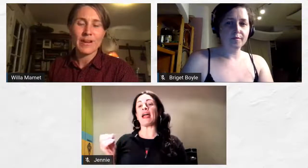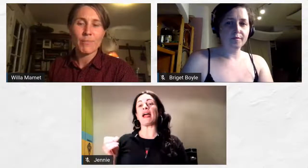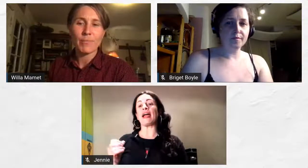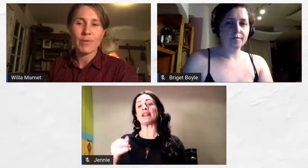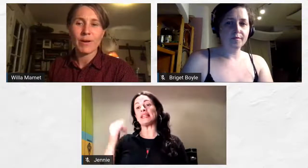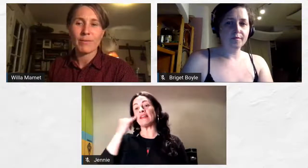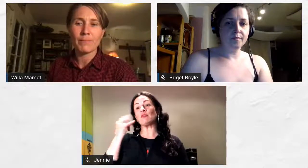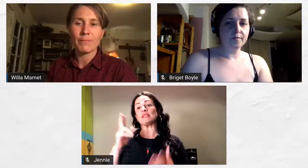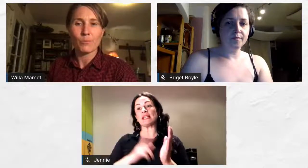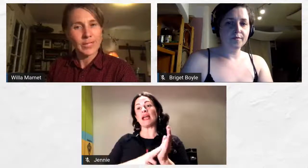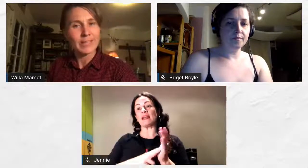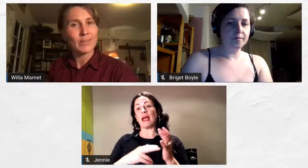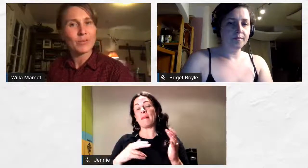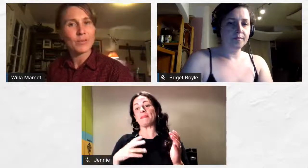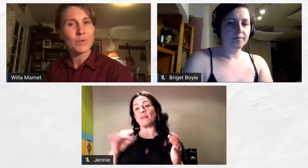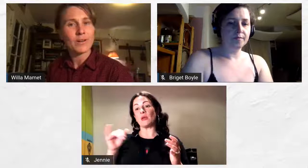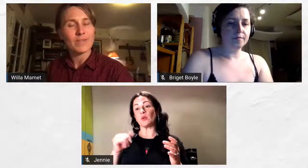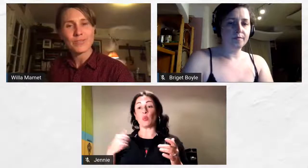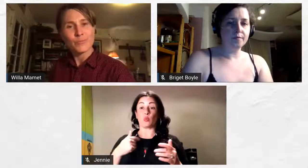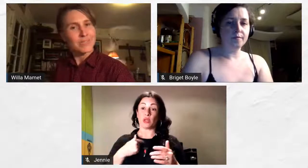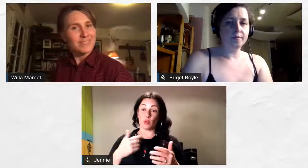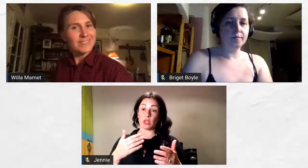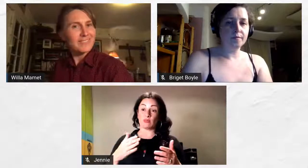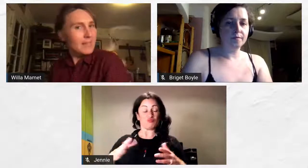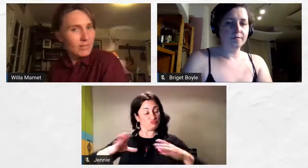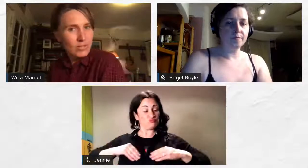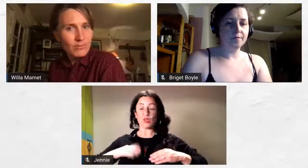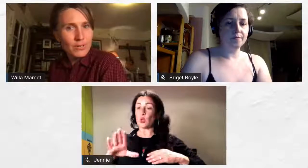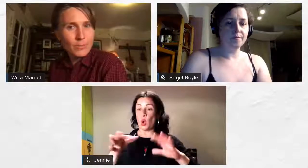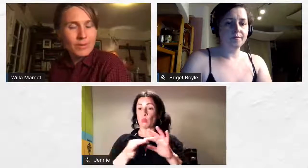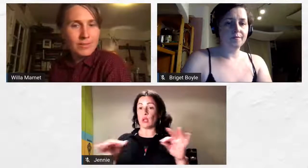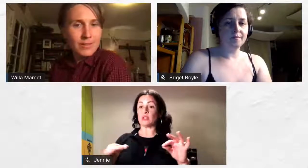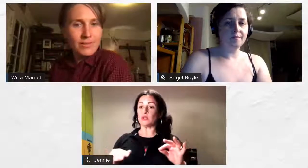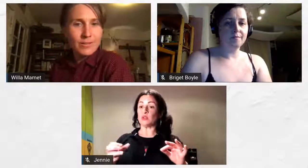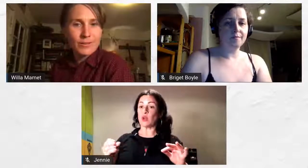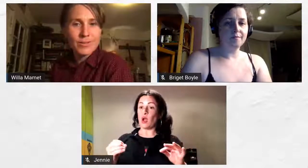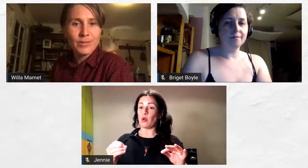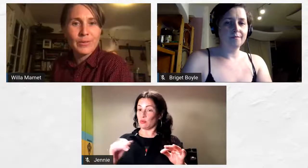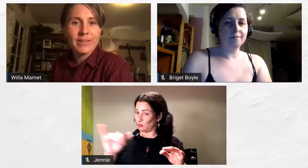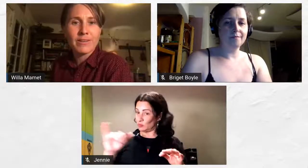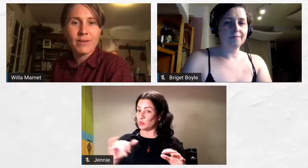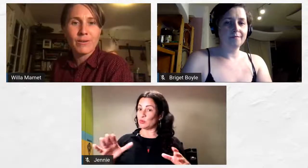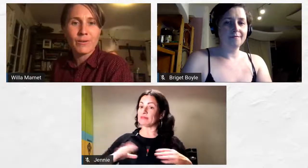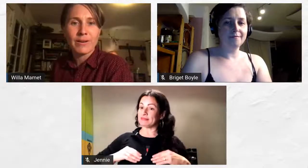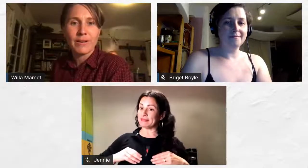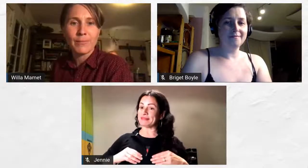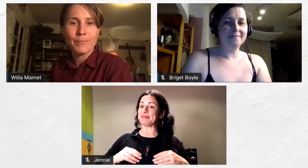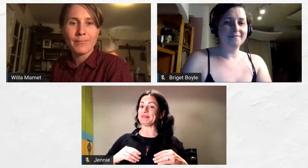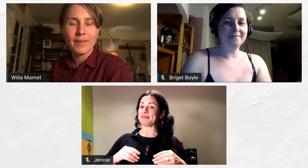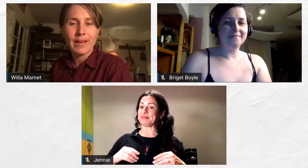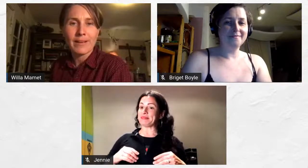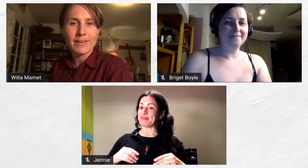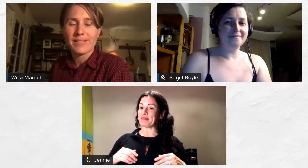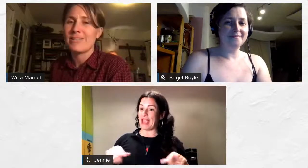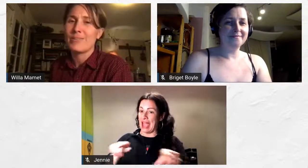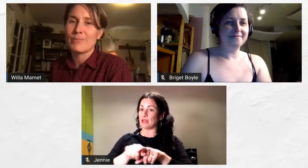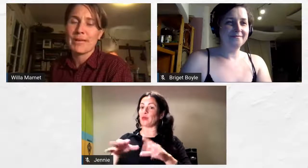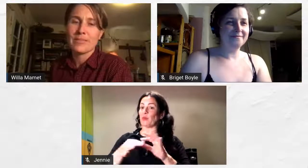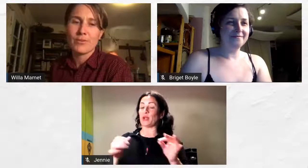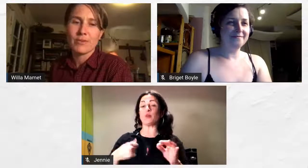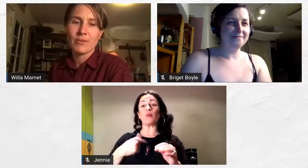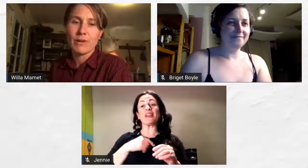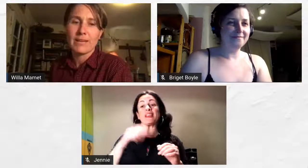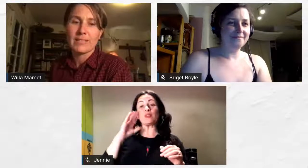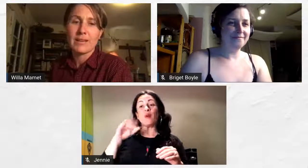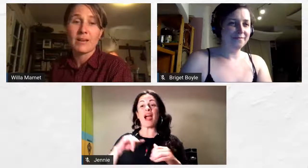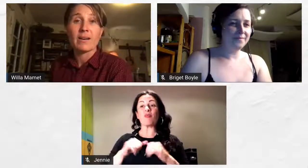if you sign up, we take you at your word. So please take yourself at your word also, so that we can know how to continue to